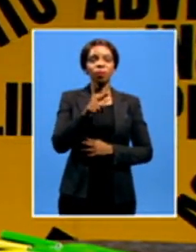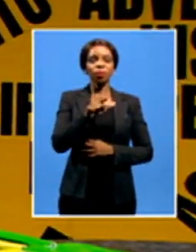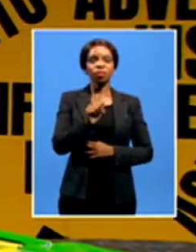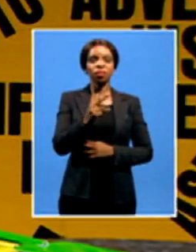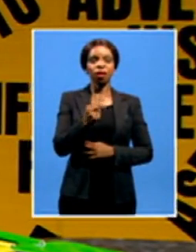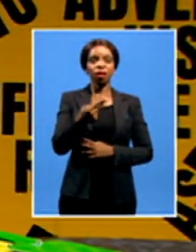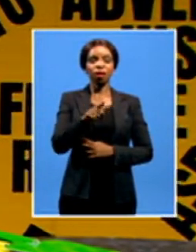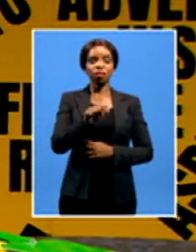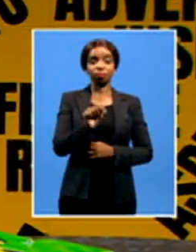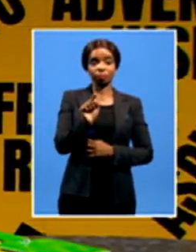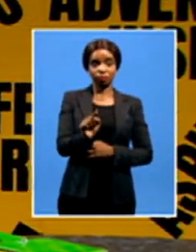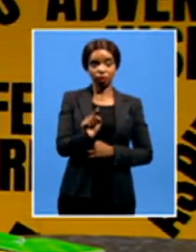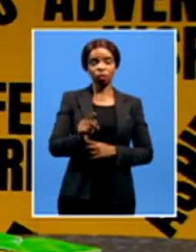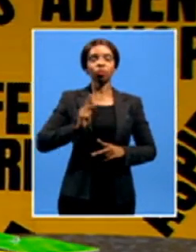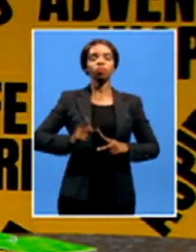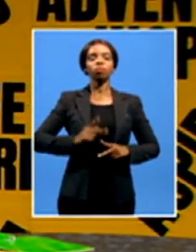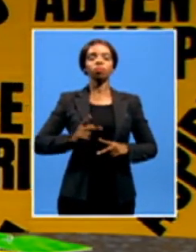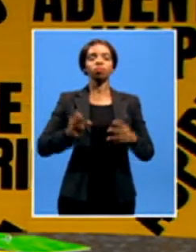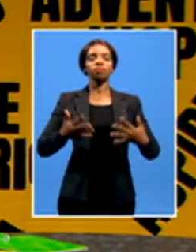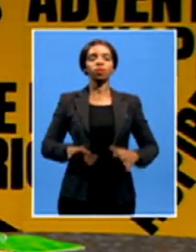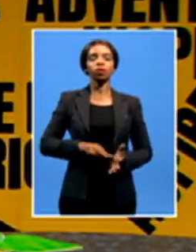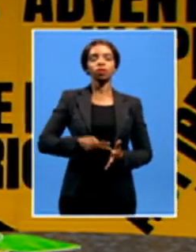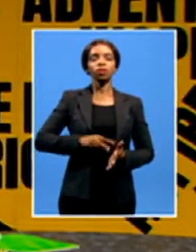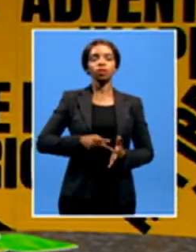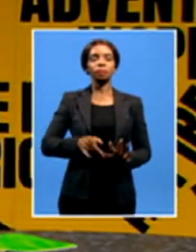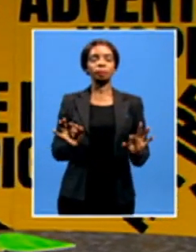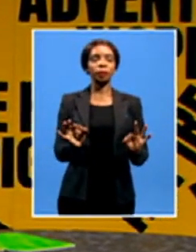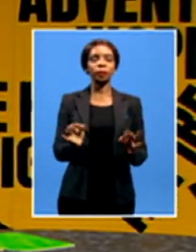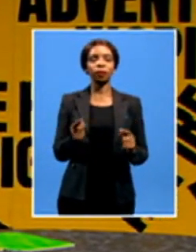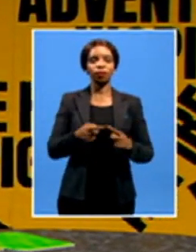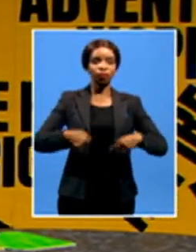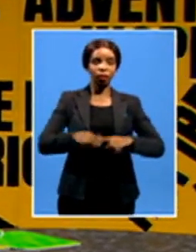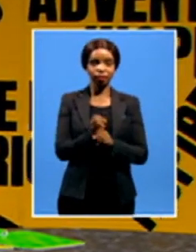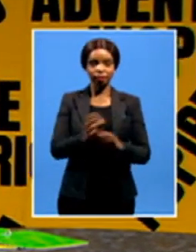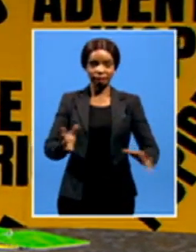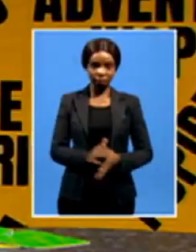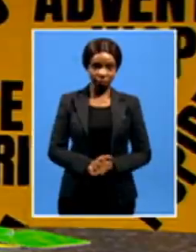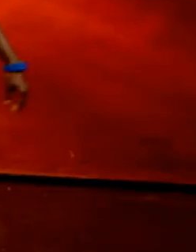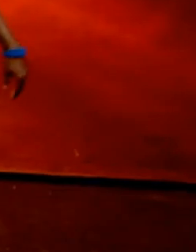who's prepared a special treat for us to get us into the discussion.